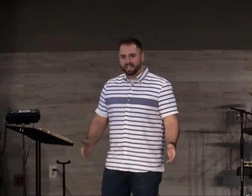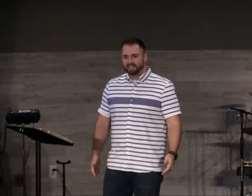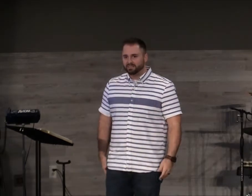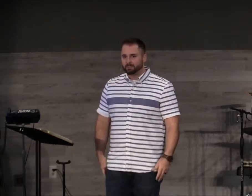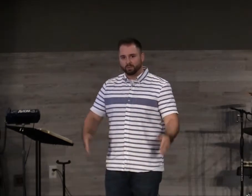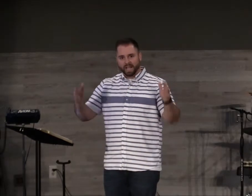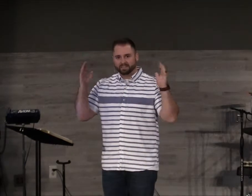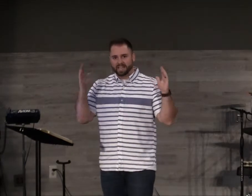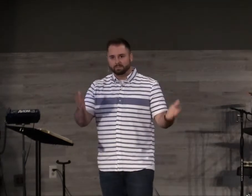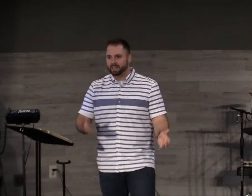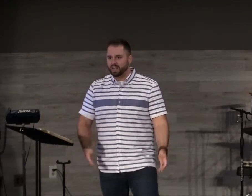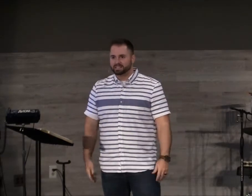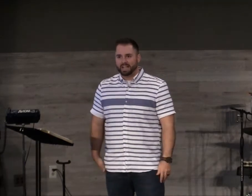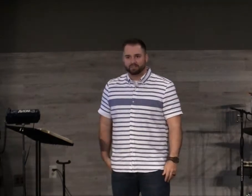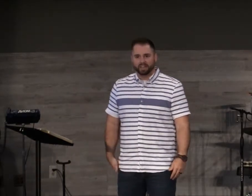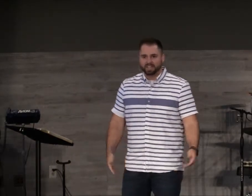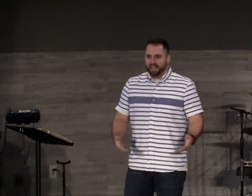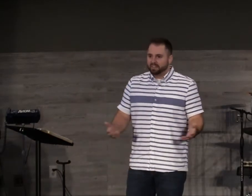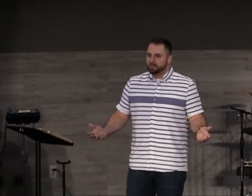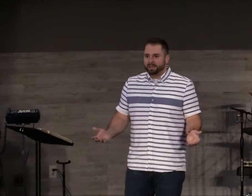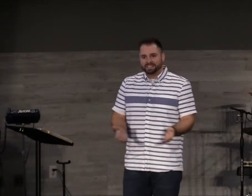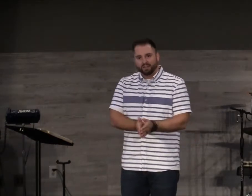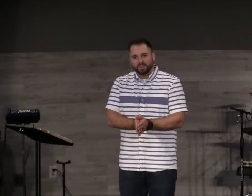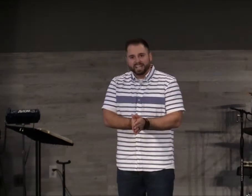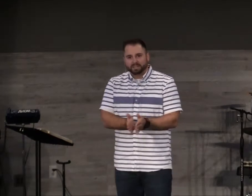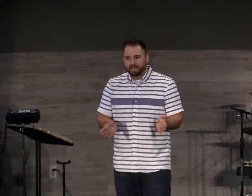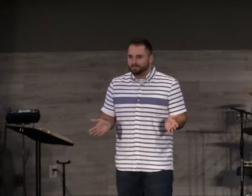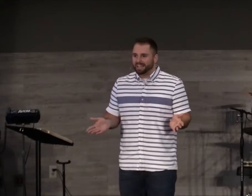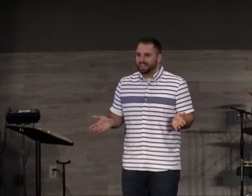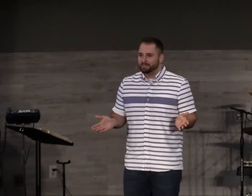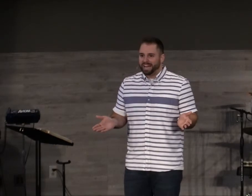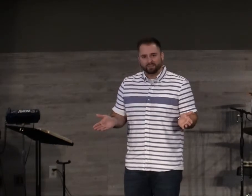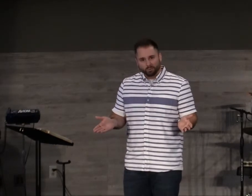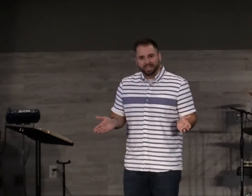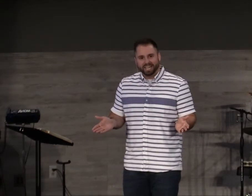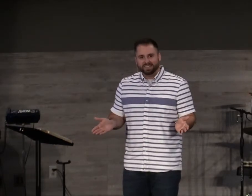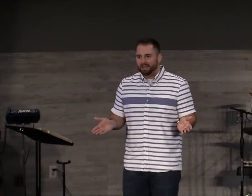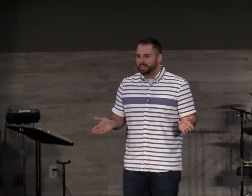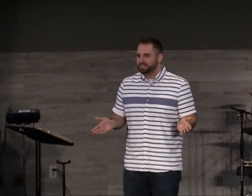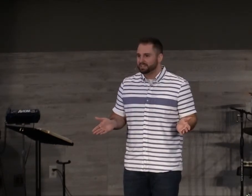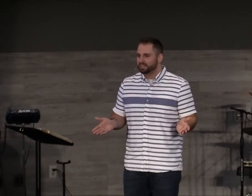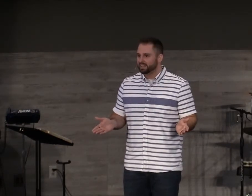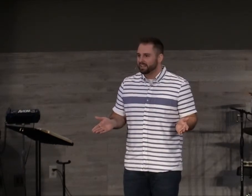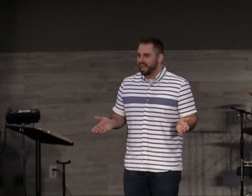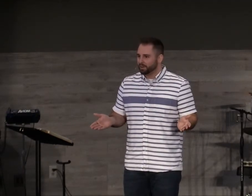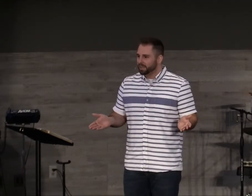of somebody like Levi, I'm like, wow, this guy made a lot of sacrifice. And I think about myself and sometimes I'm like, man, have I really given that